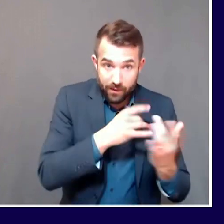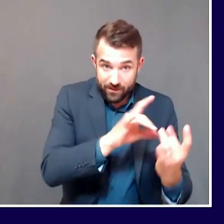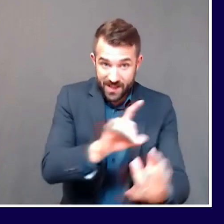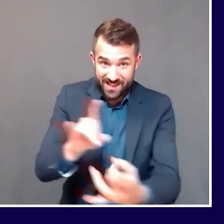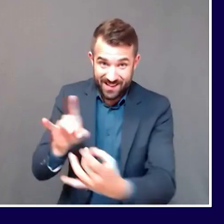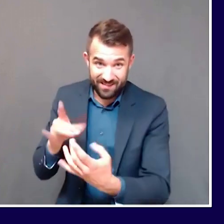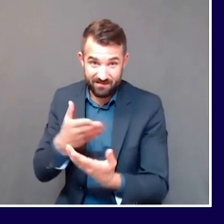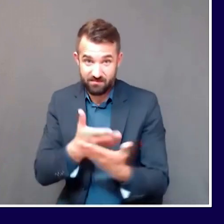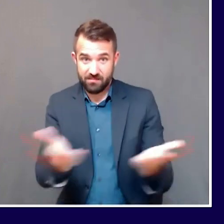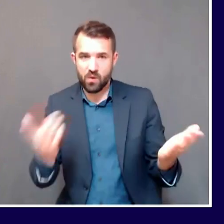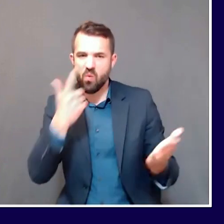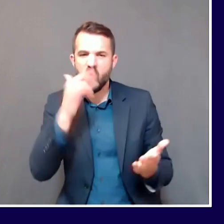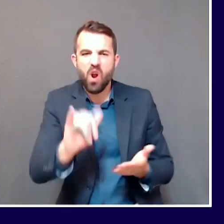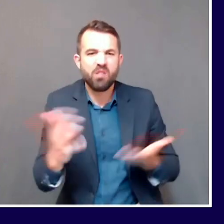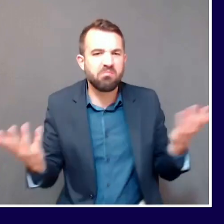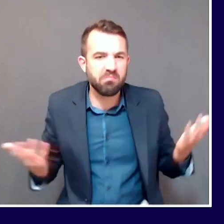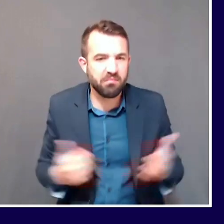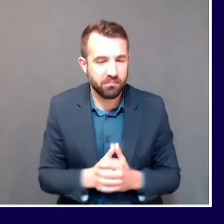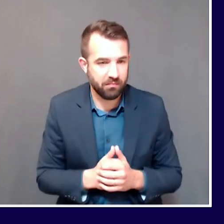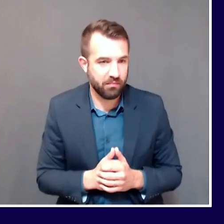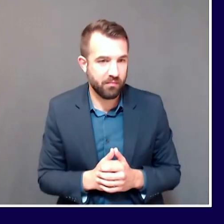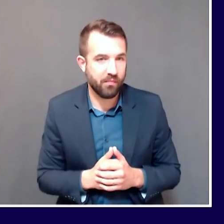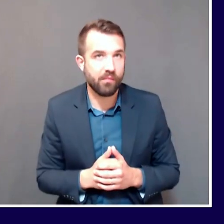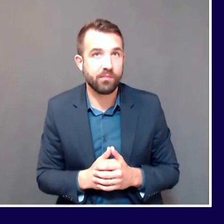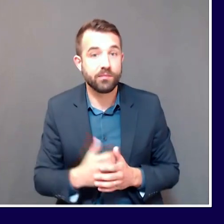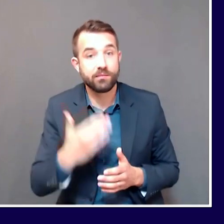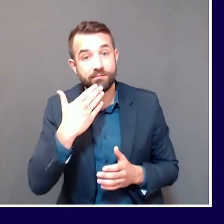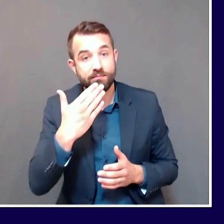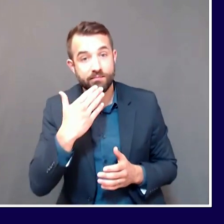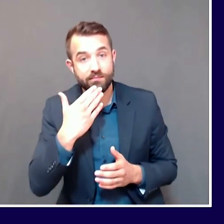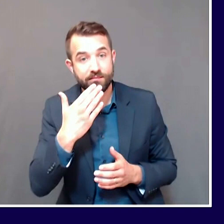like? Yeah, Megan, so thank you for the question.